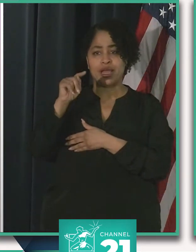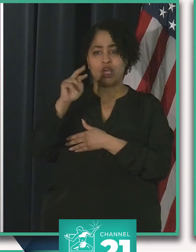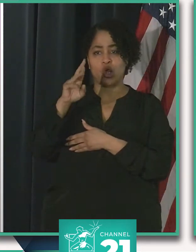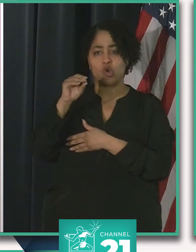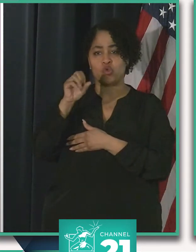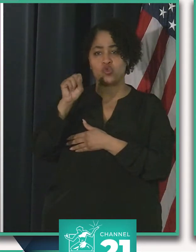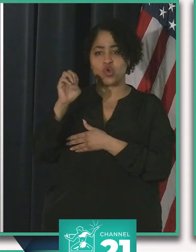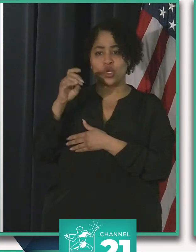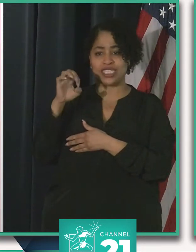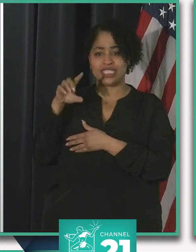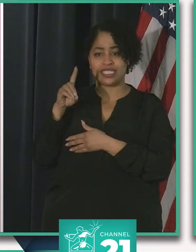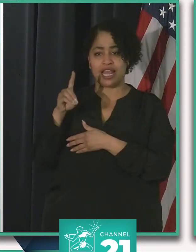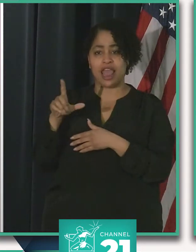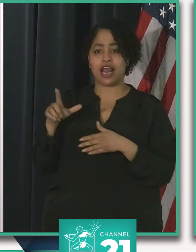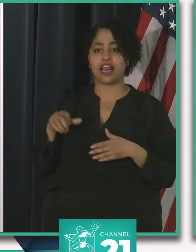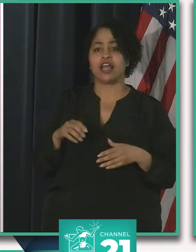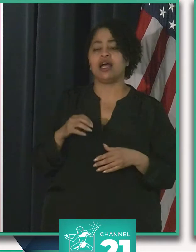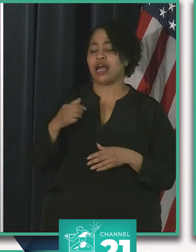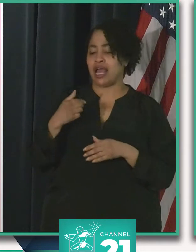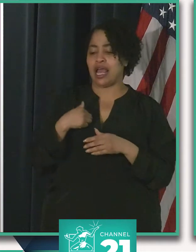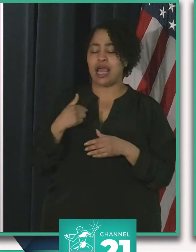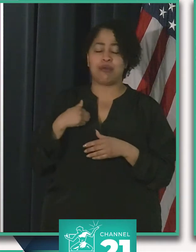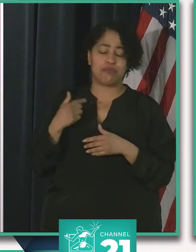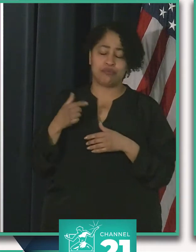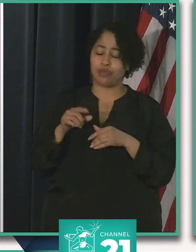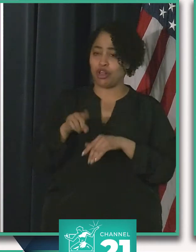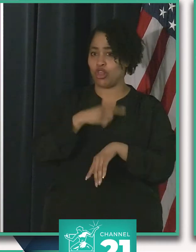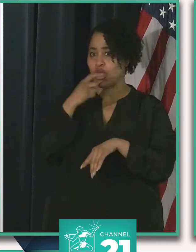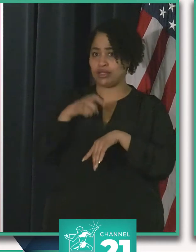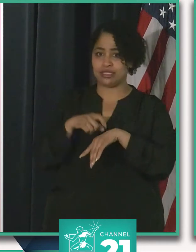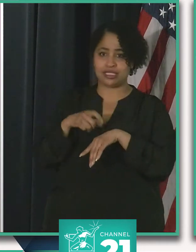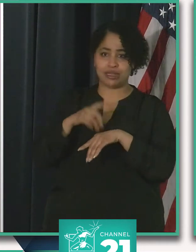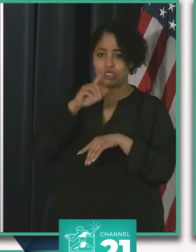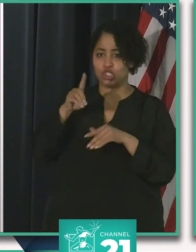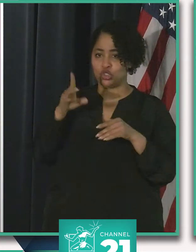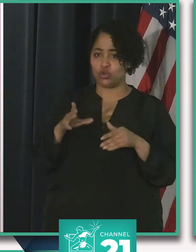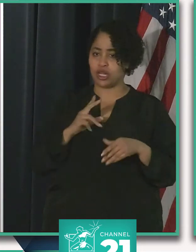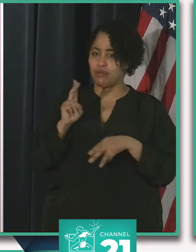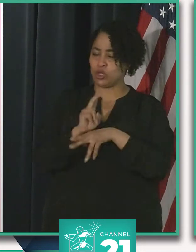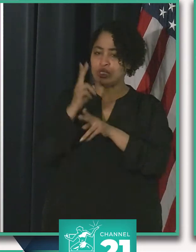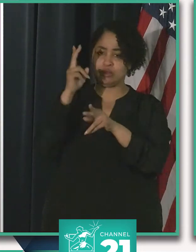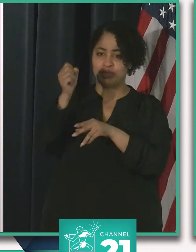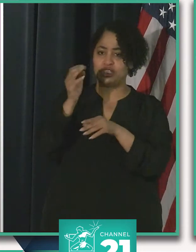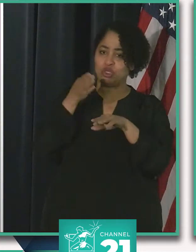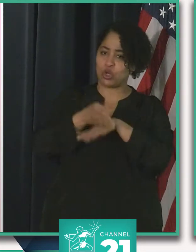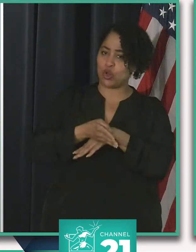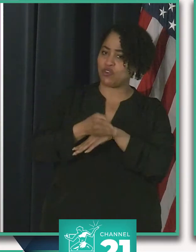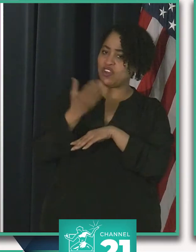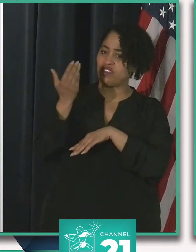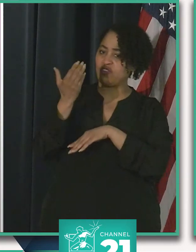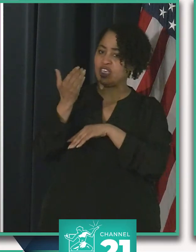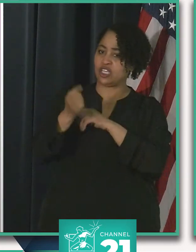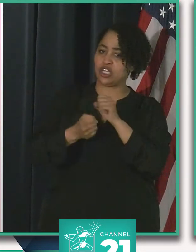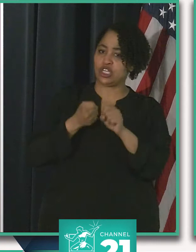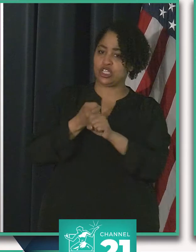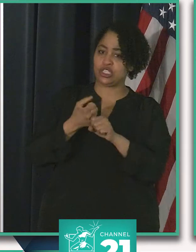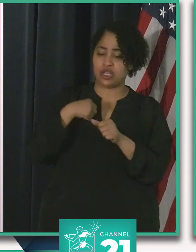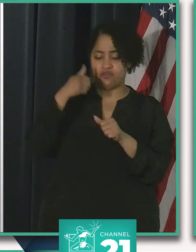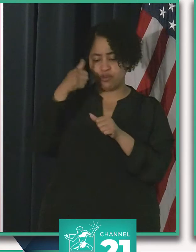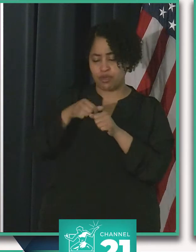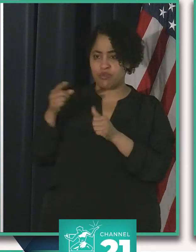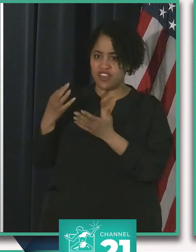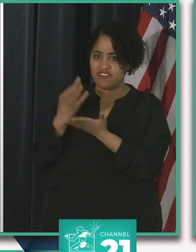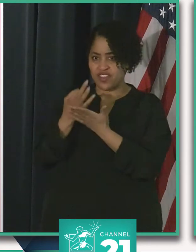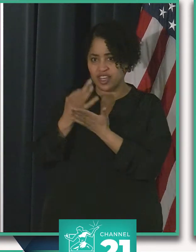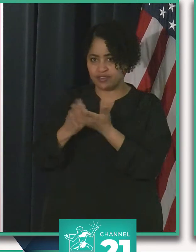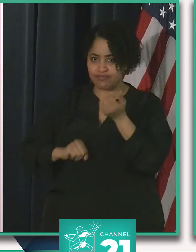94. I'm a lifelong Detroiter. I'm a bus rider, and I've been using the system for over 15 years. And I remember when it was funded at a level